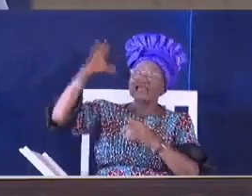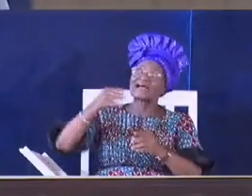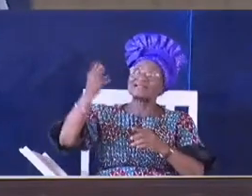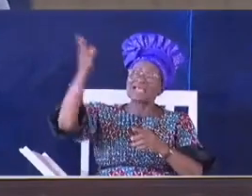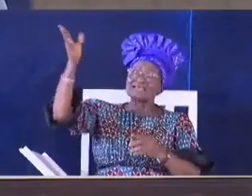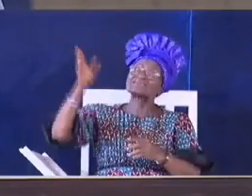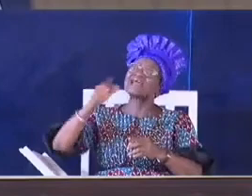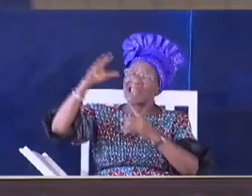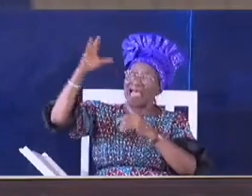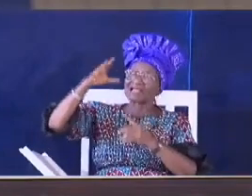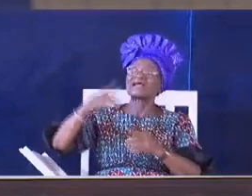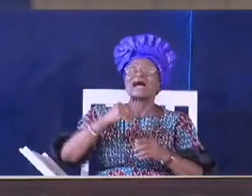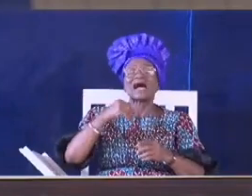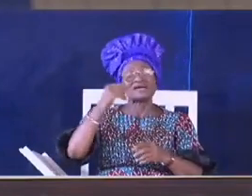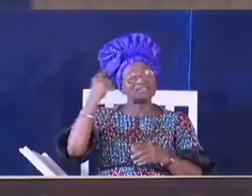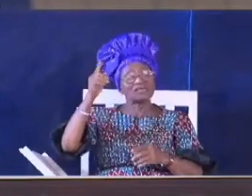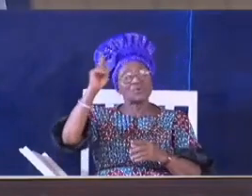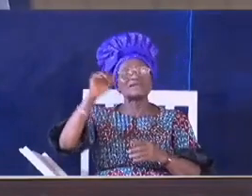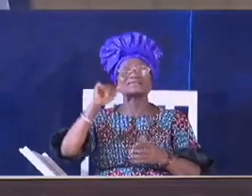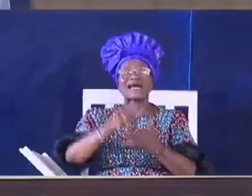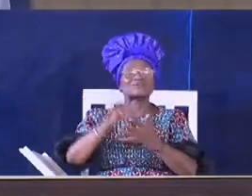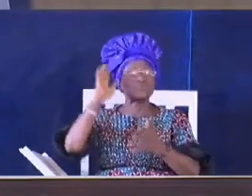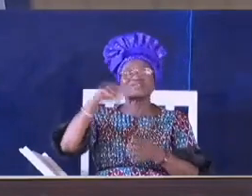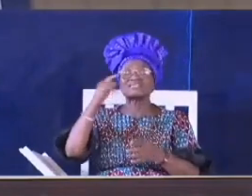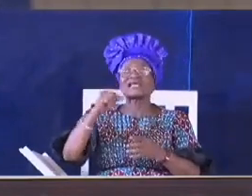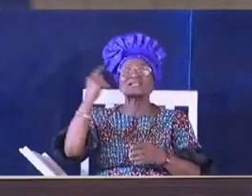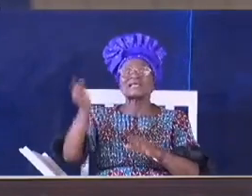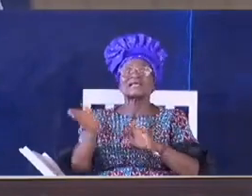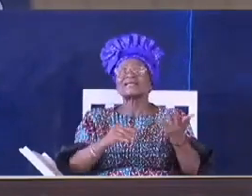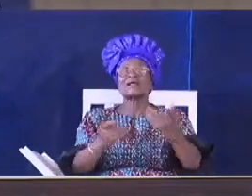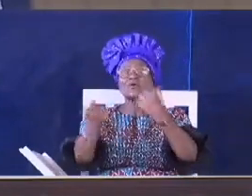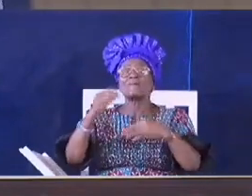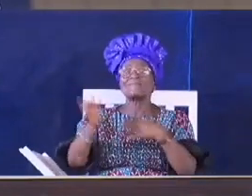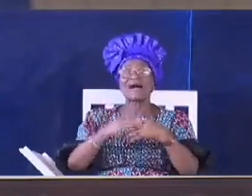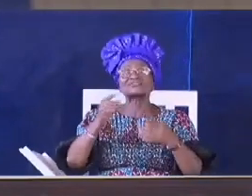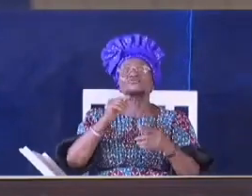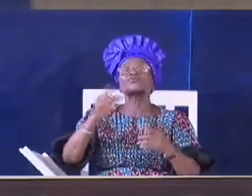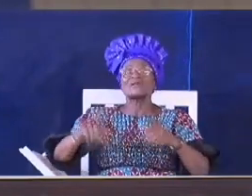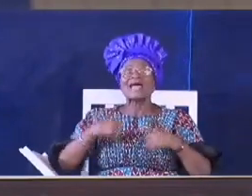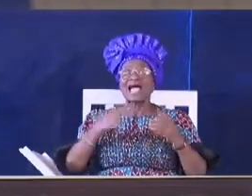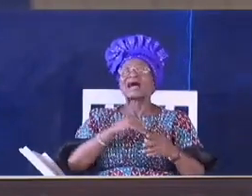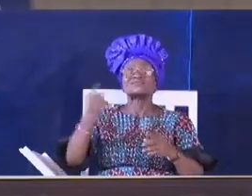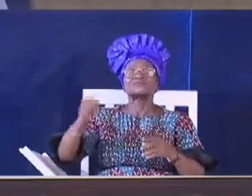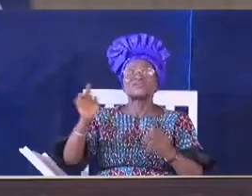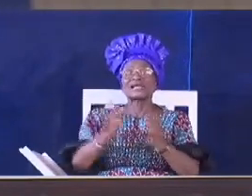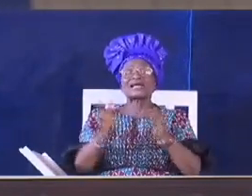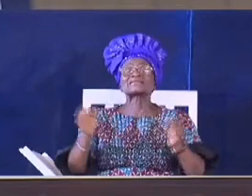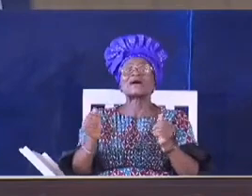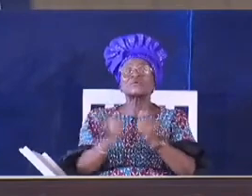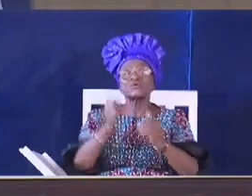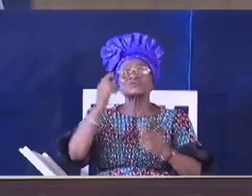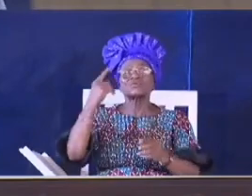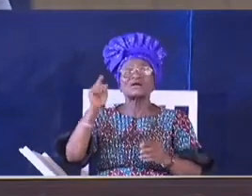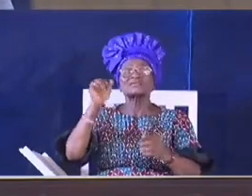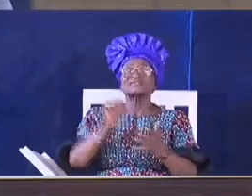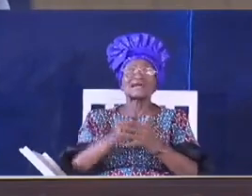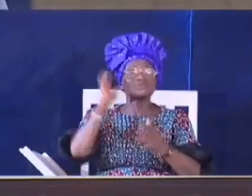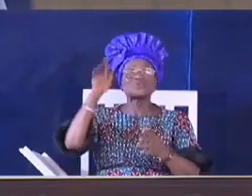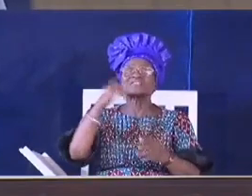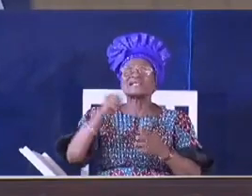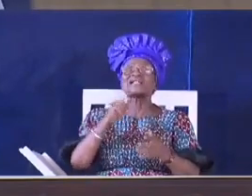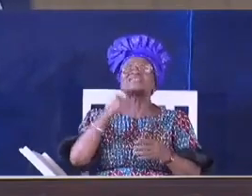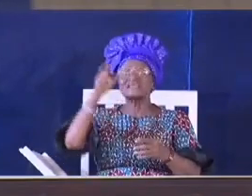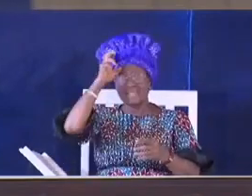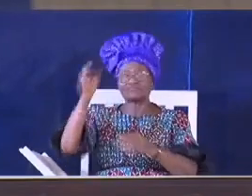will say, the dead, come back to life. She had an encounter to the one who can say to the devil, get out of my way.